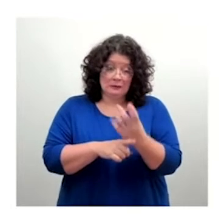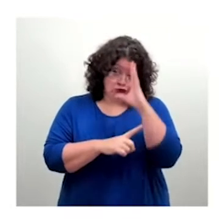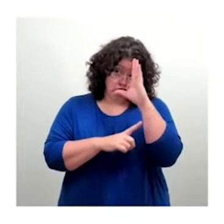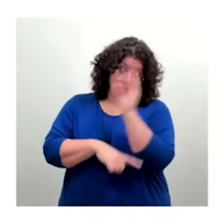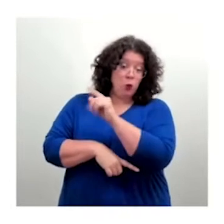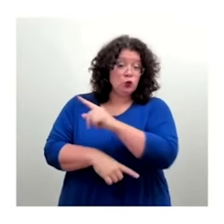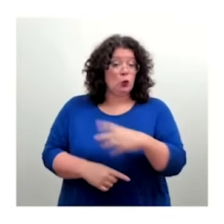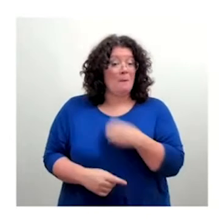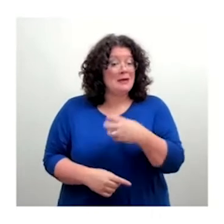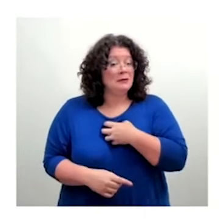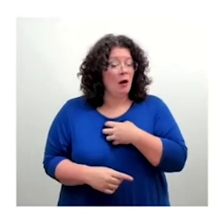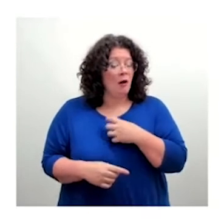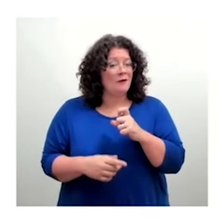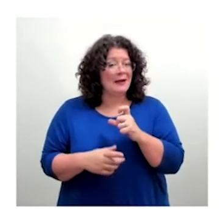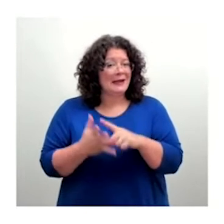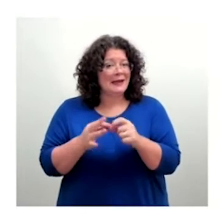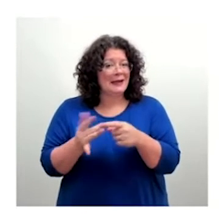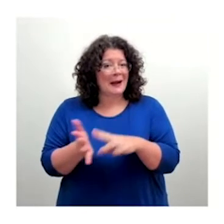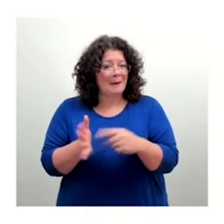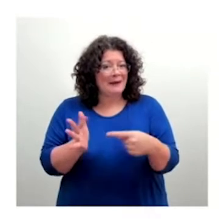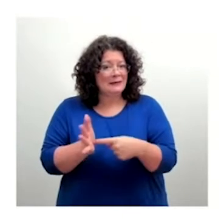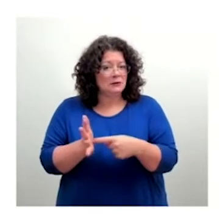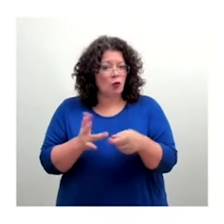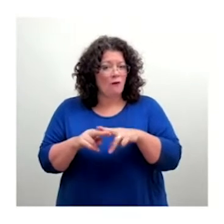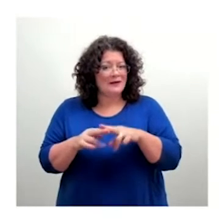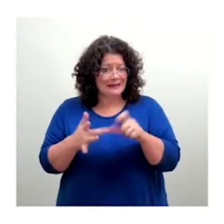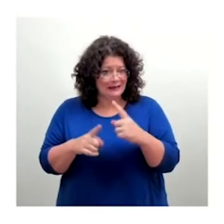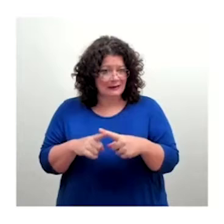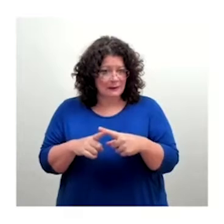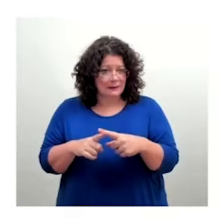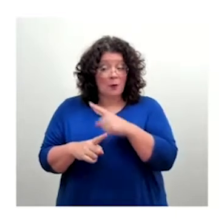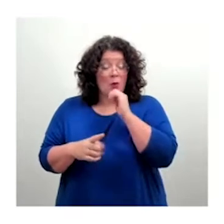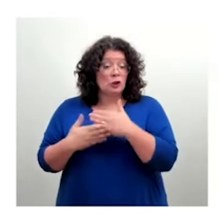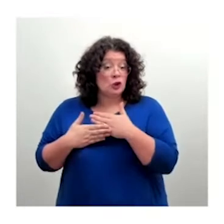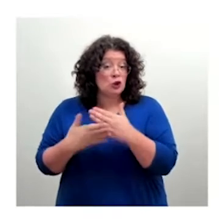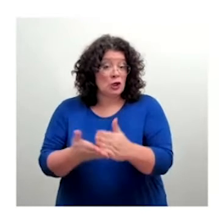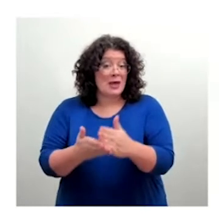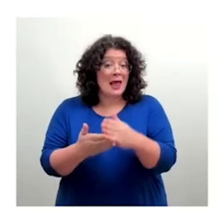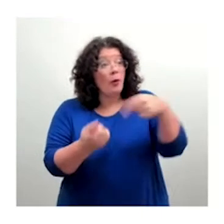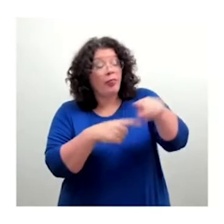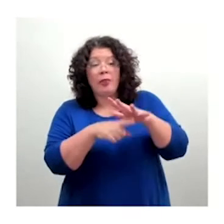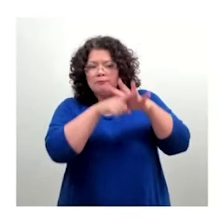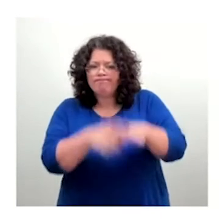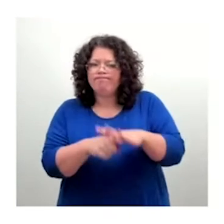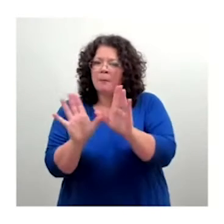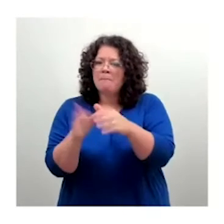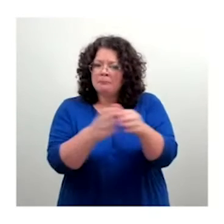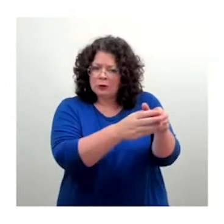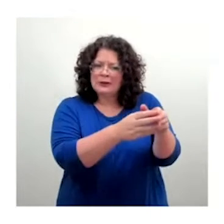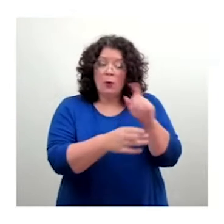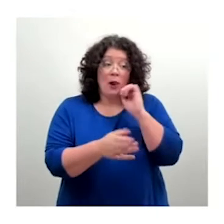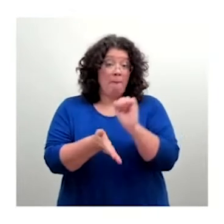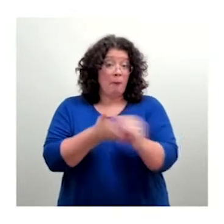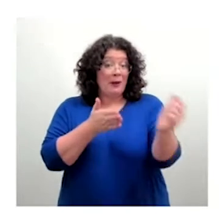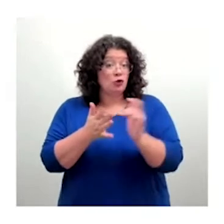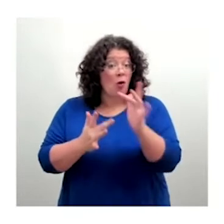So while GDS is the reporting and monitoring body, enforcement of the law is carried out by separate bodies, which are the Equality and Human Rights